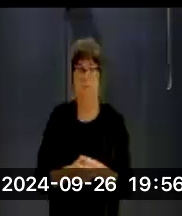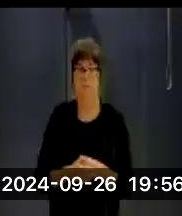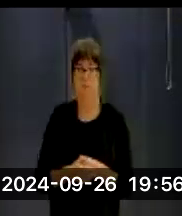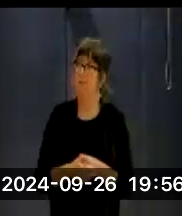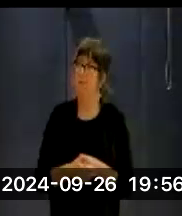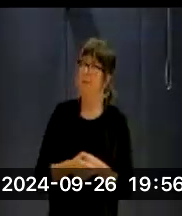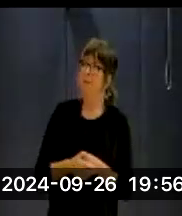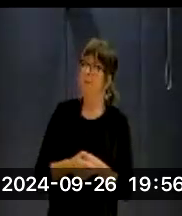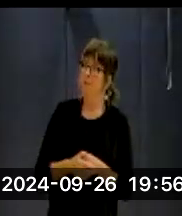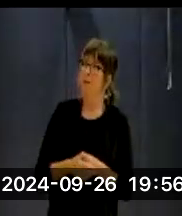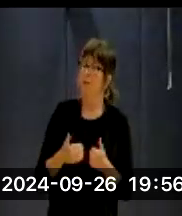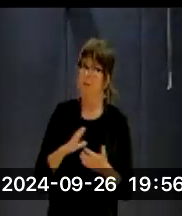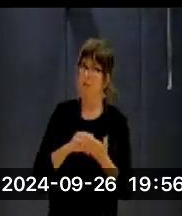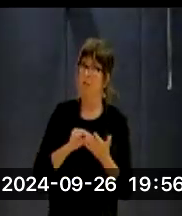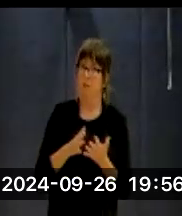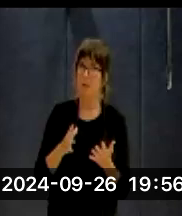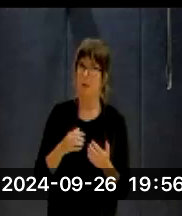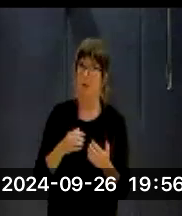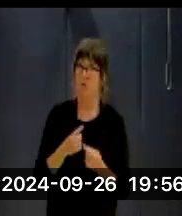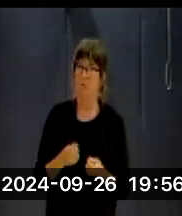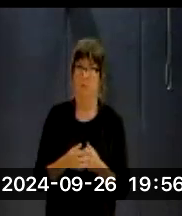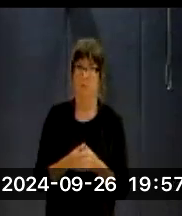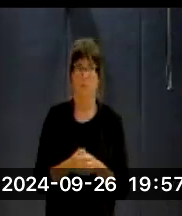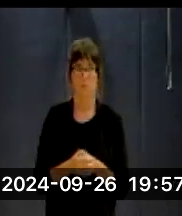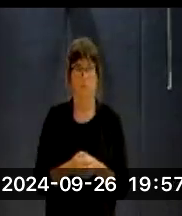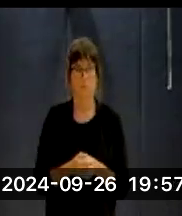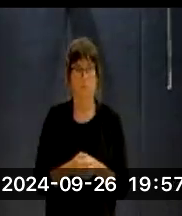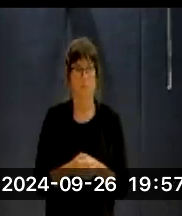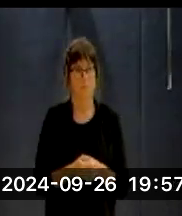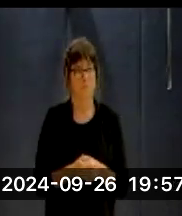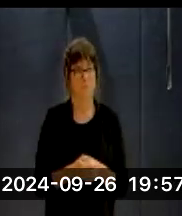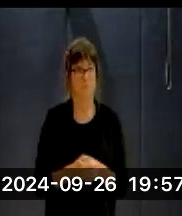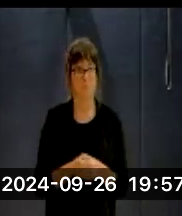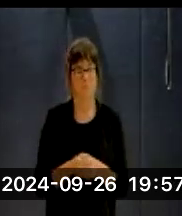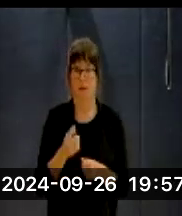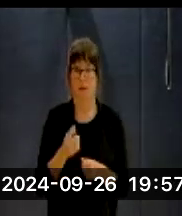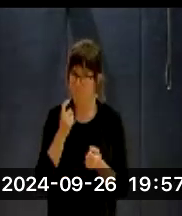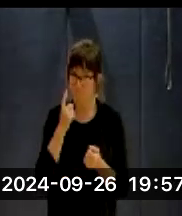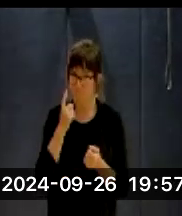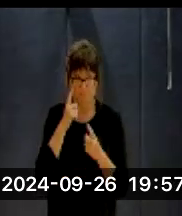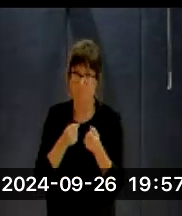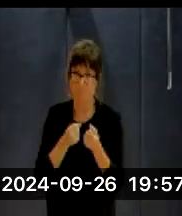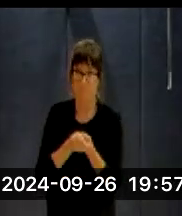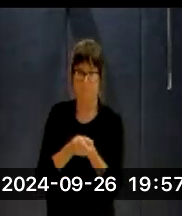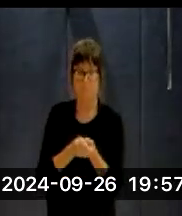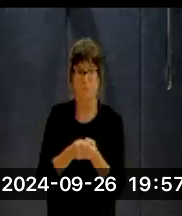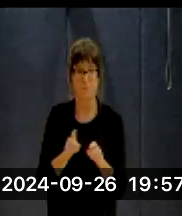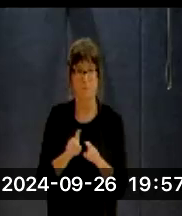of information that I concur with. As a